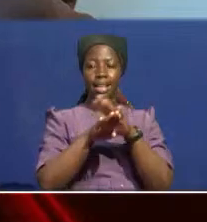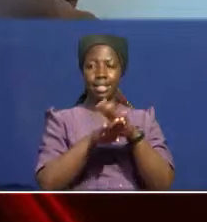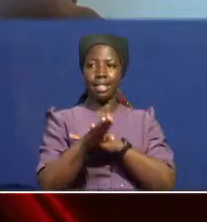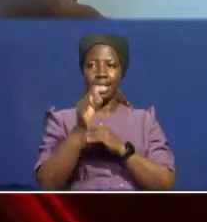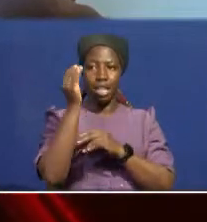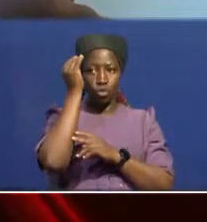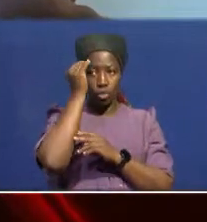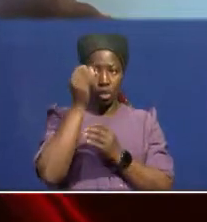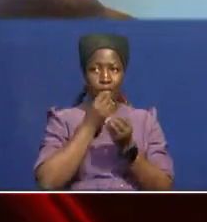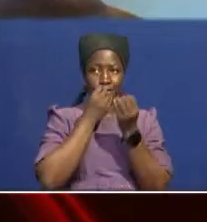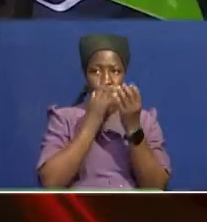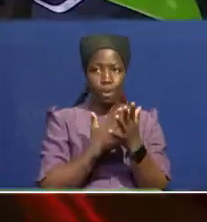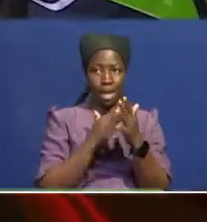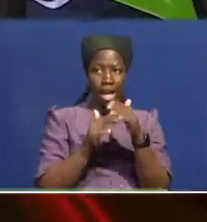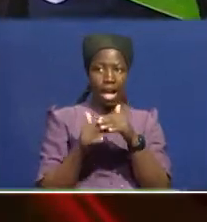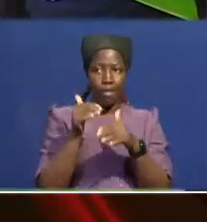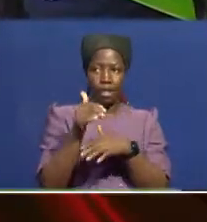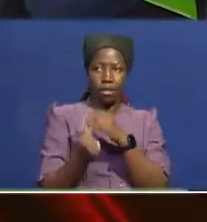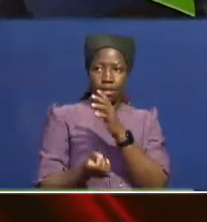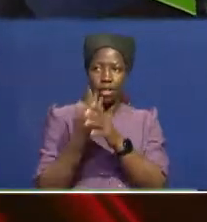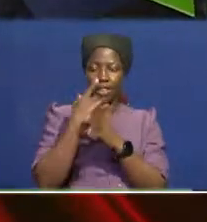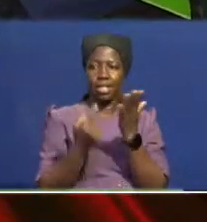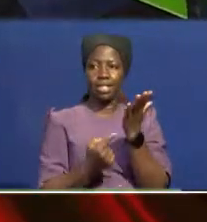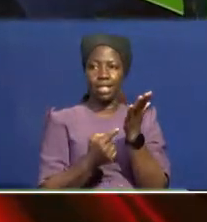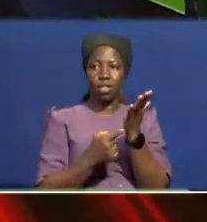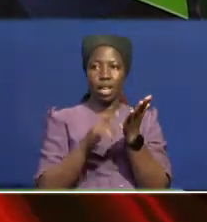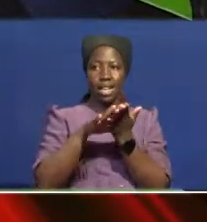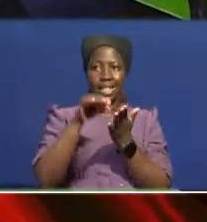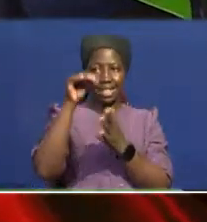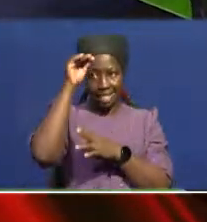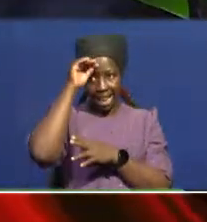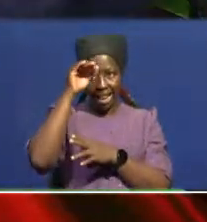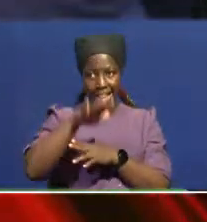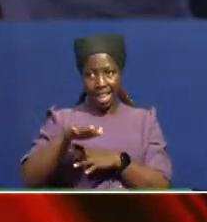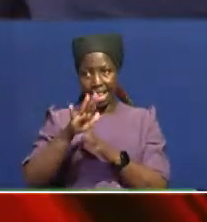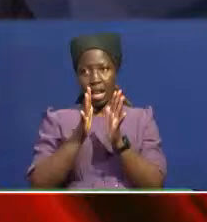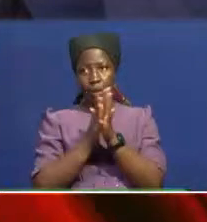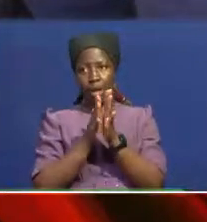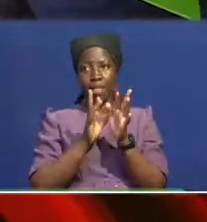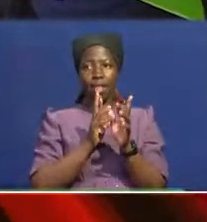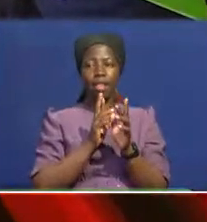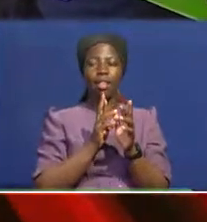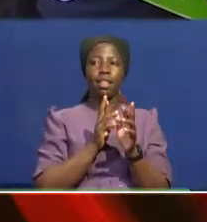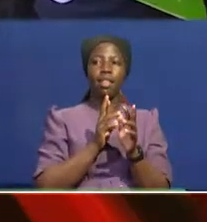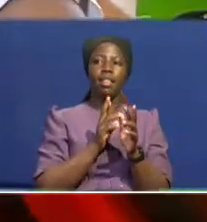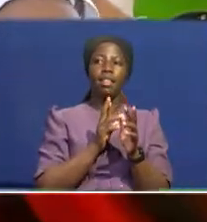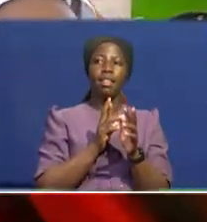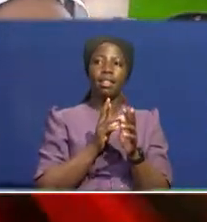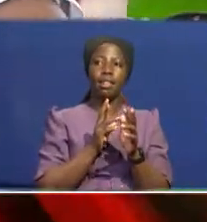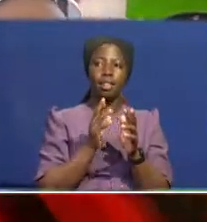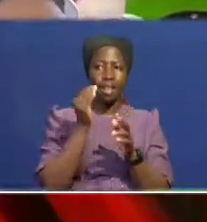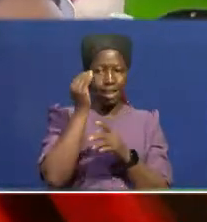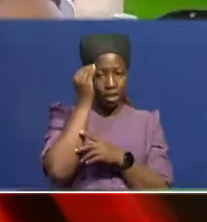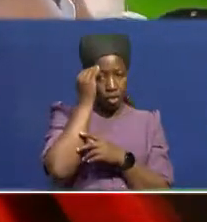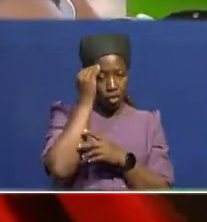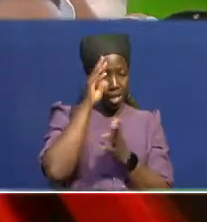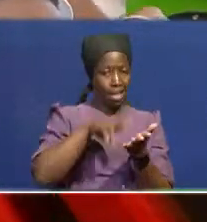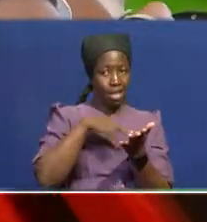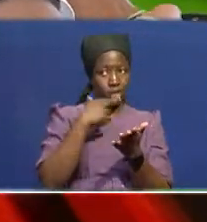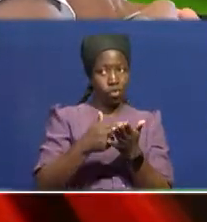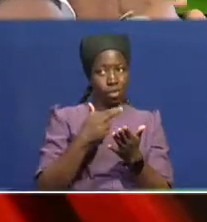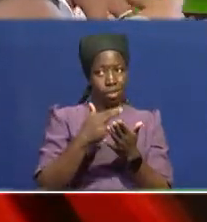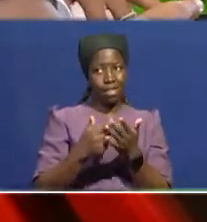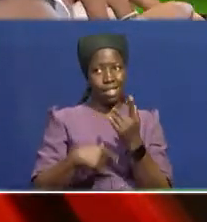with ease following the rollout of a digital learning platform with a repository of educational resources from